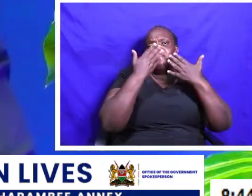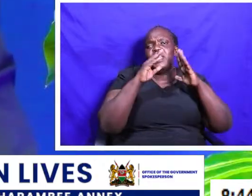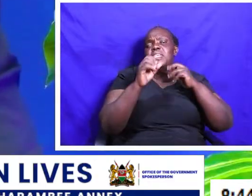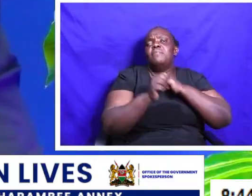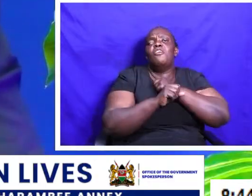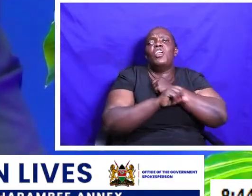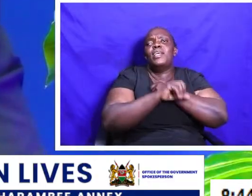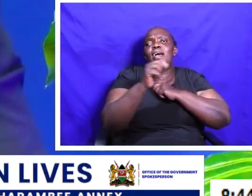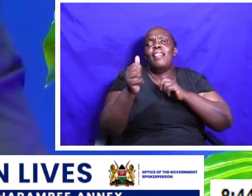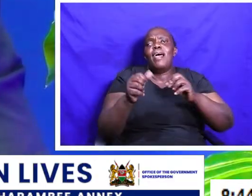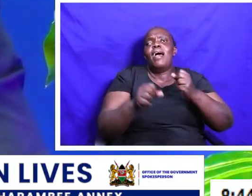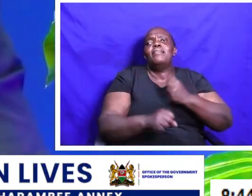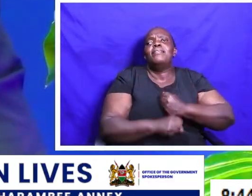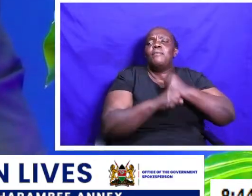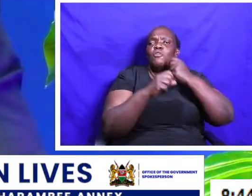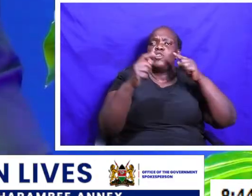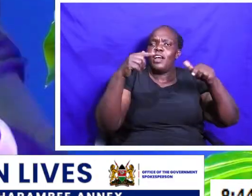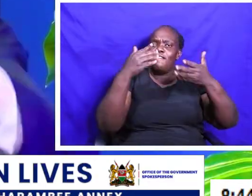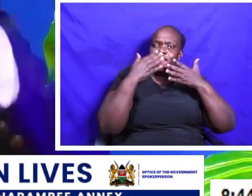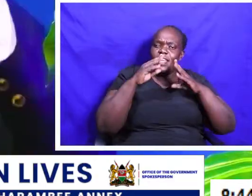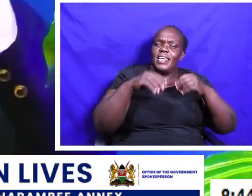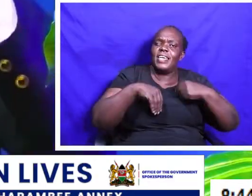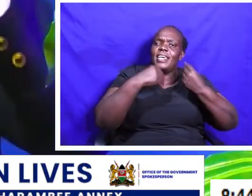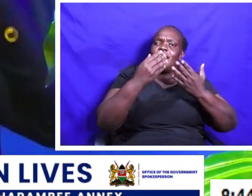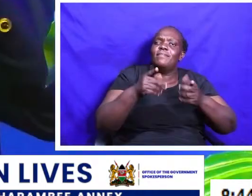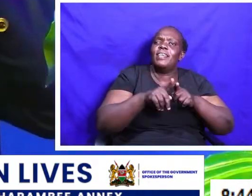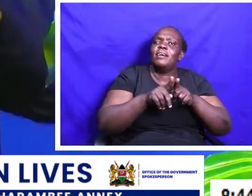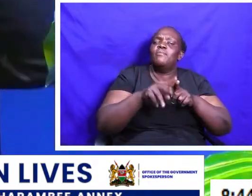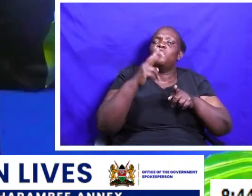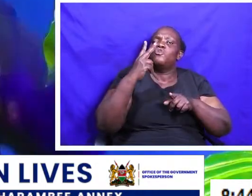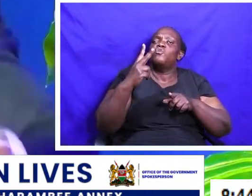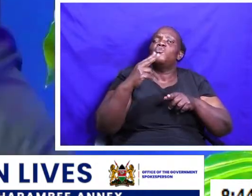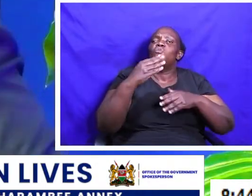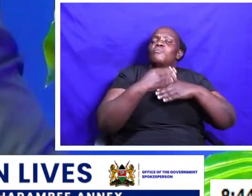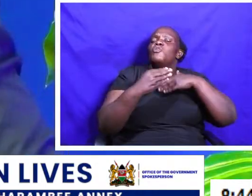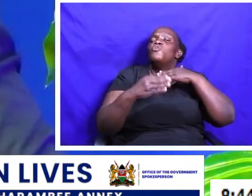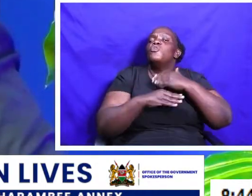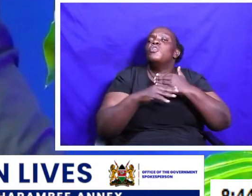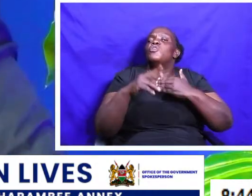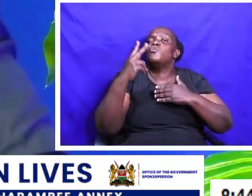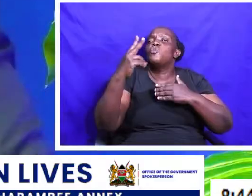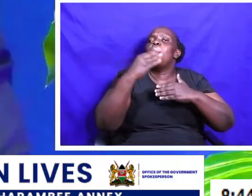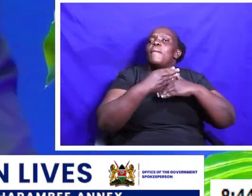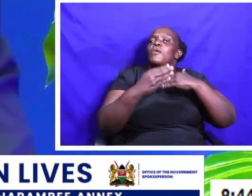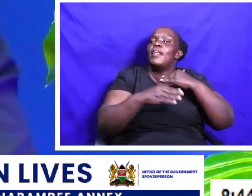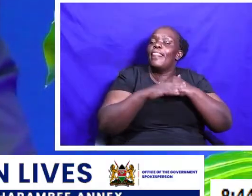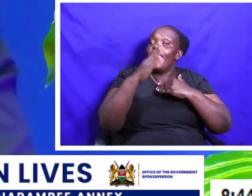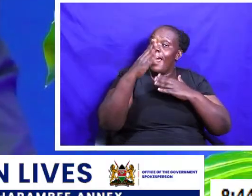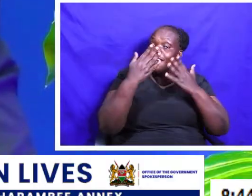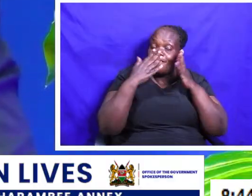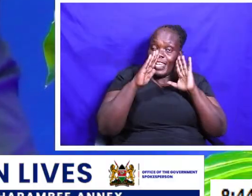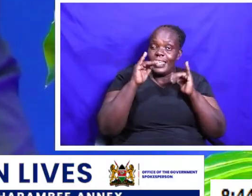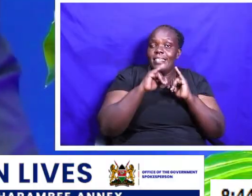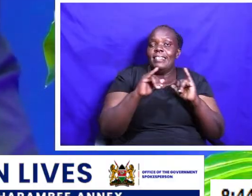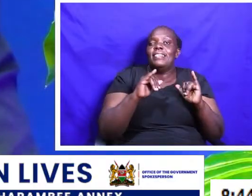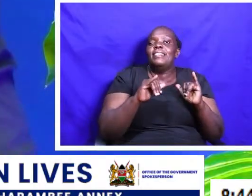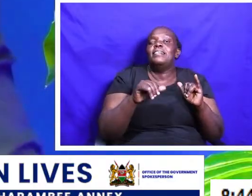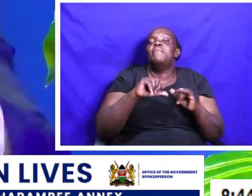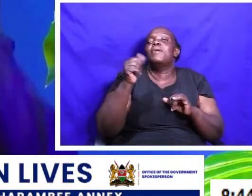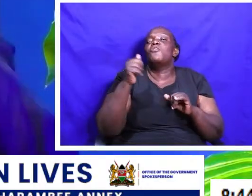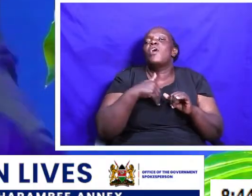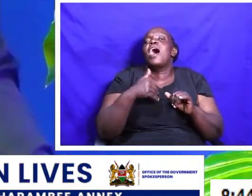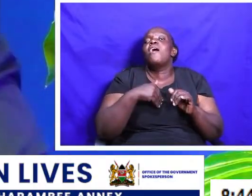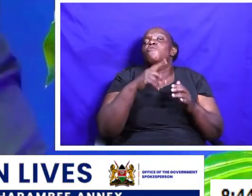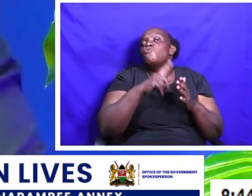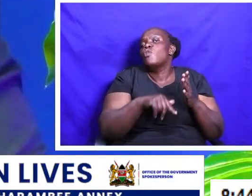Rockefeller Foundation. And with that, wali to pay at least the first 2 structures, which is the 2 greenhouses. Yeah? Wow. Lakini